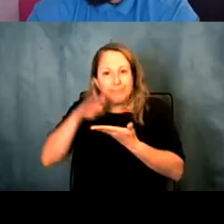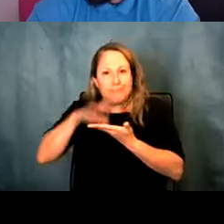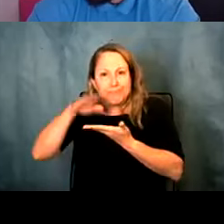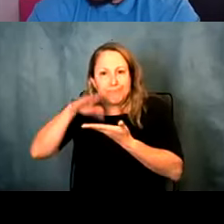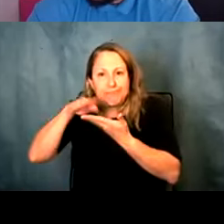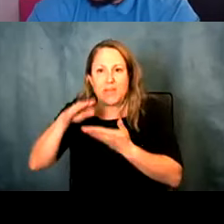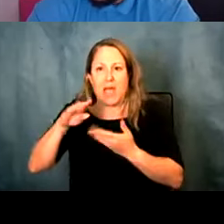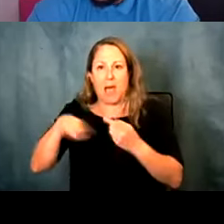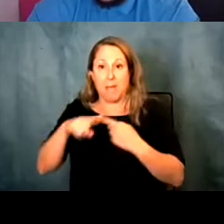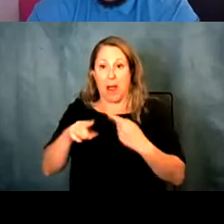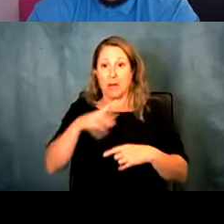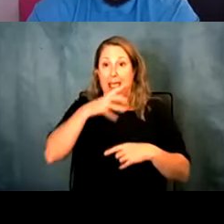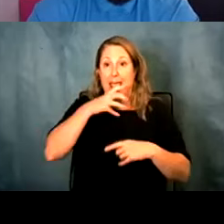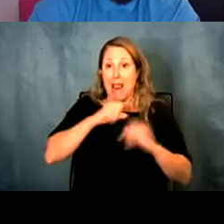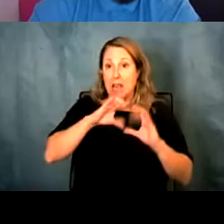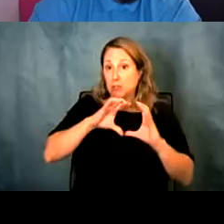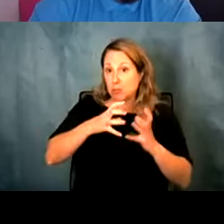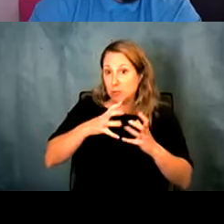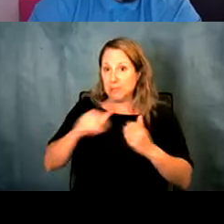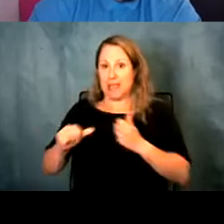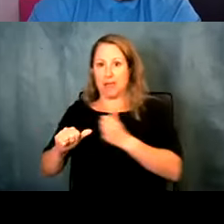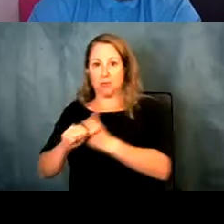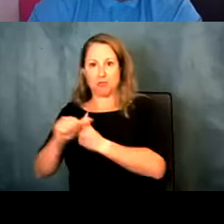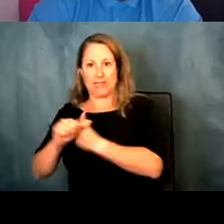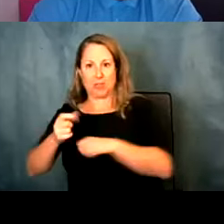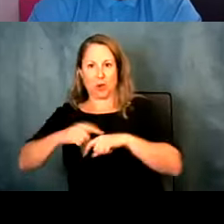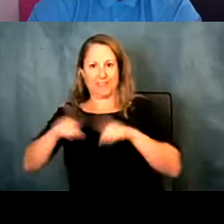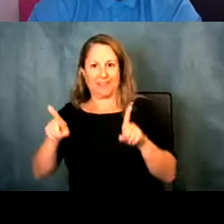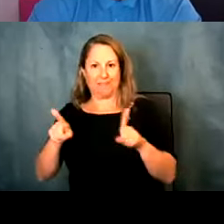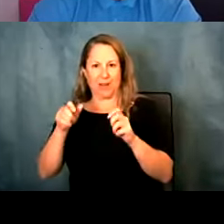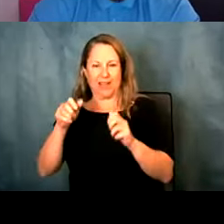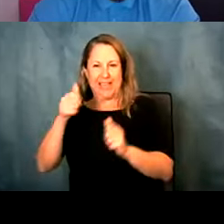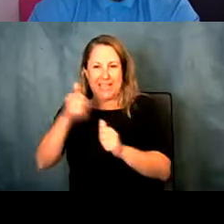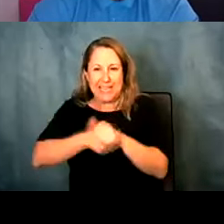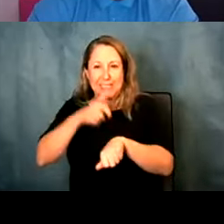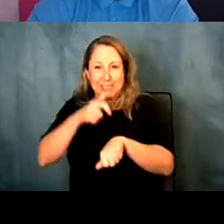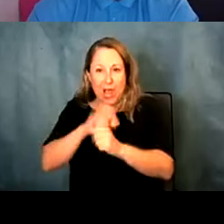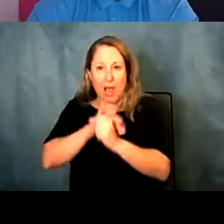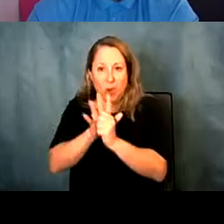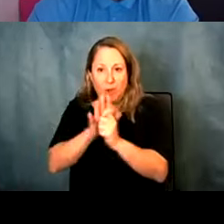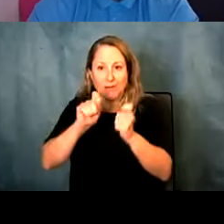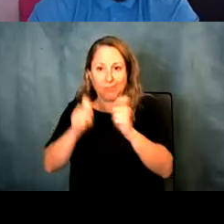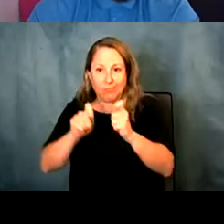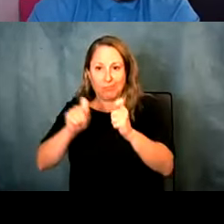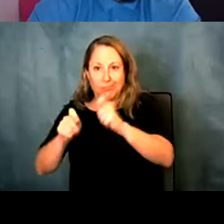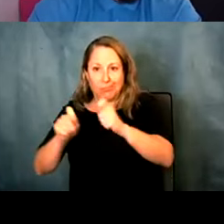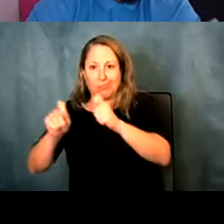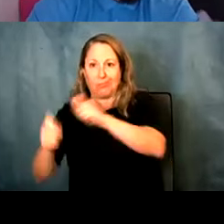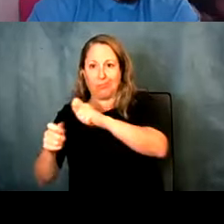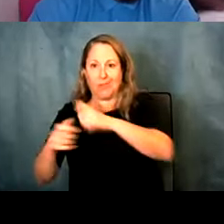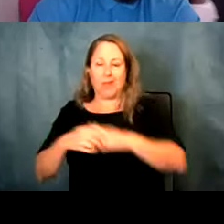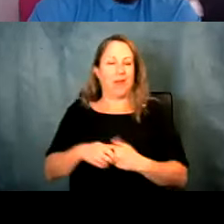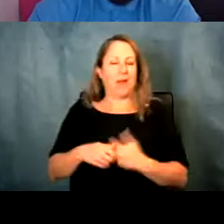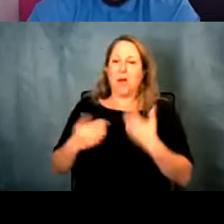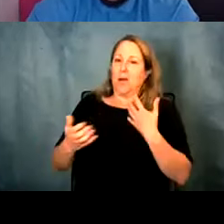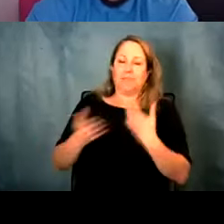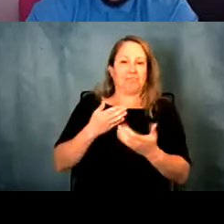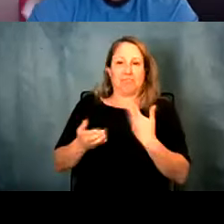and the risk change with different strains. But irrespective of the strain that we're talking about, whether or not this is 2020